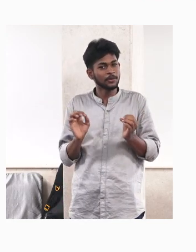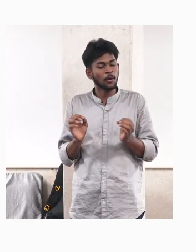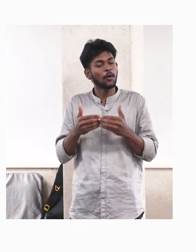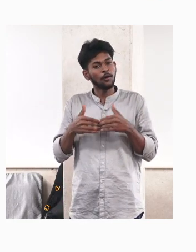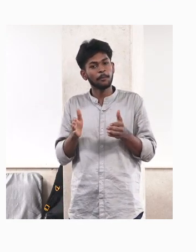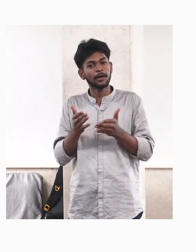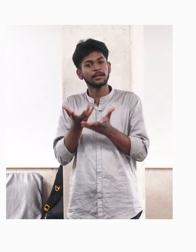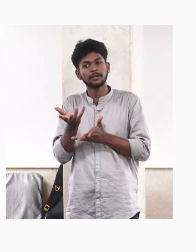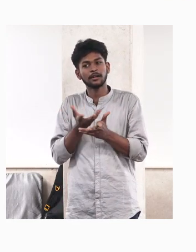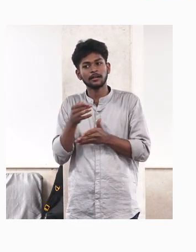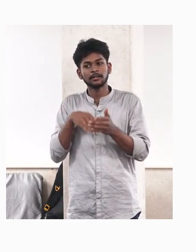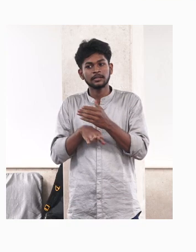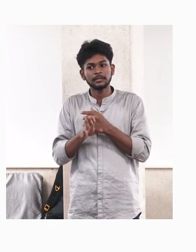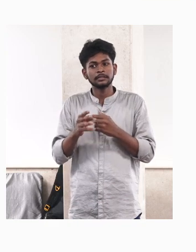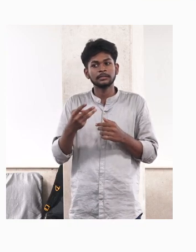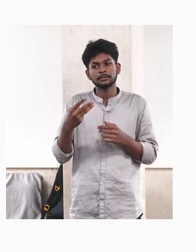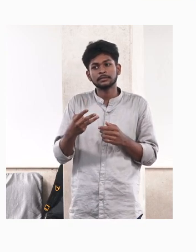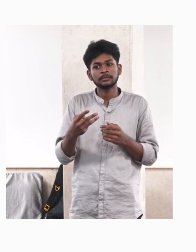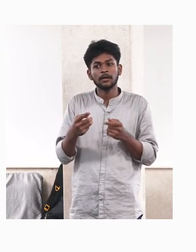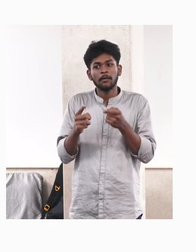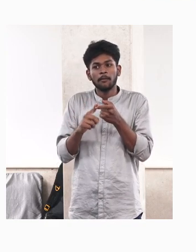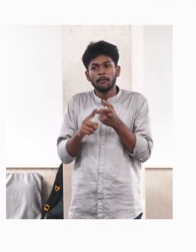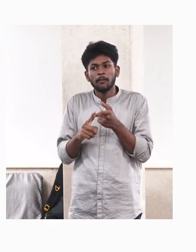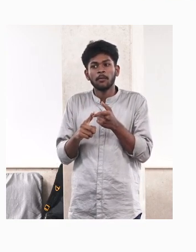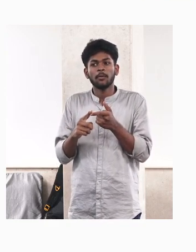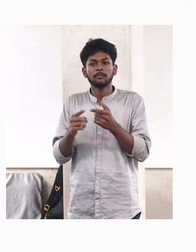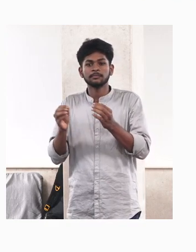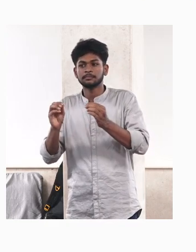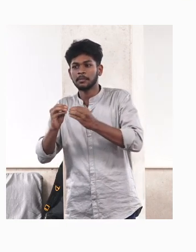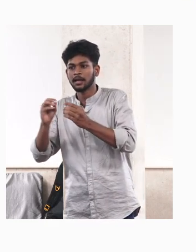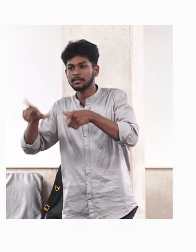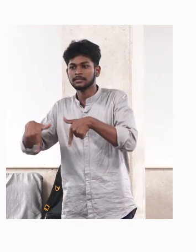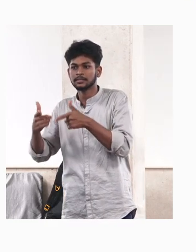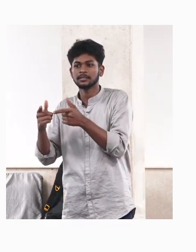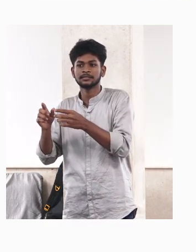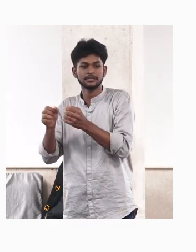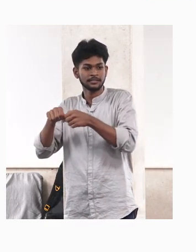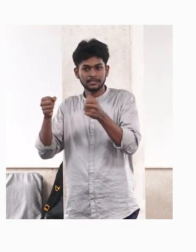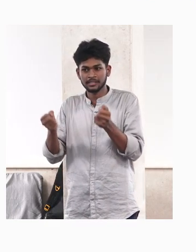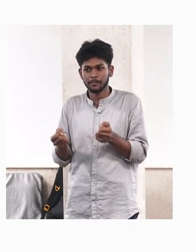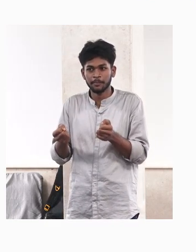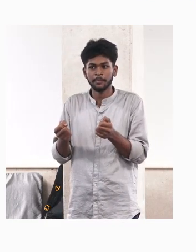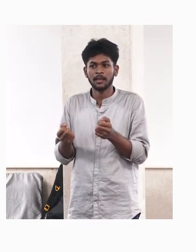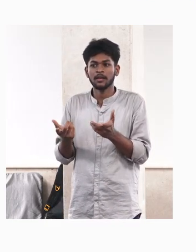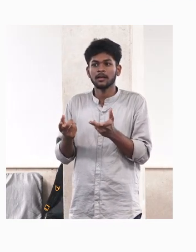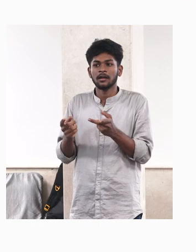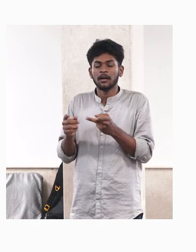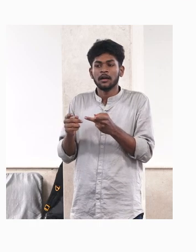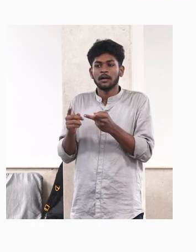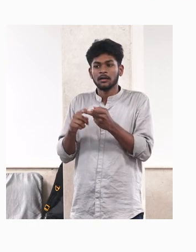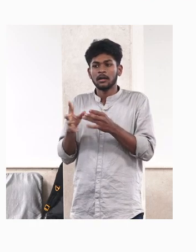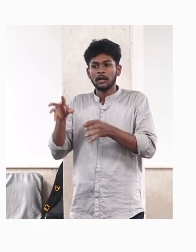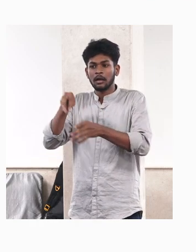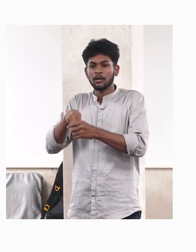approach, Trieste system and Banyan system are included in